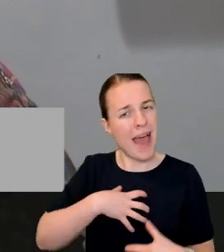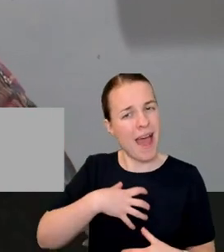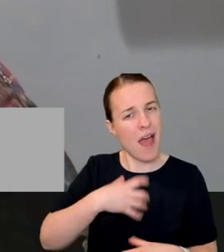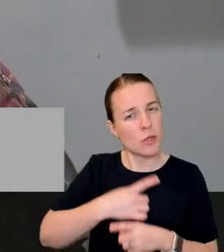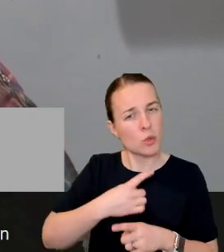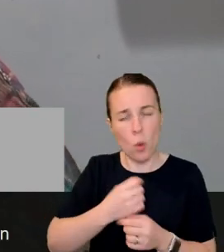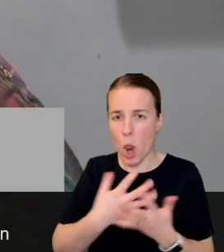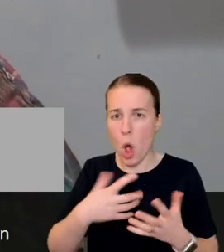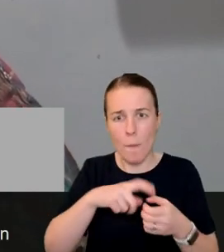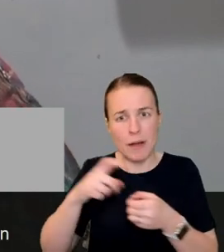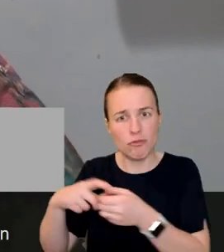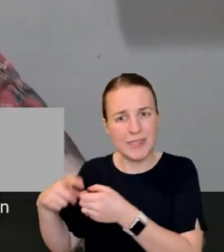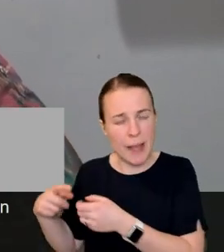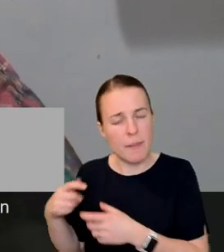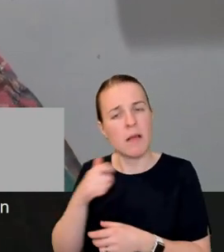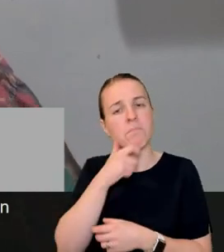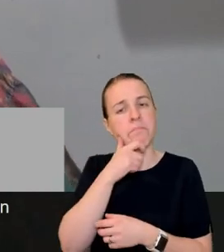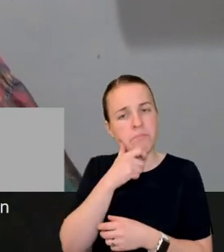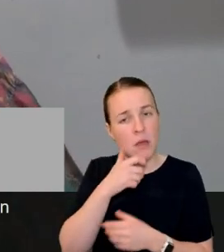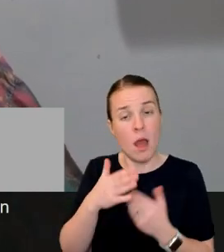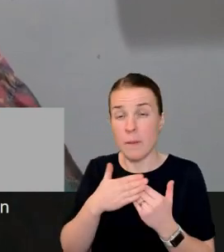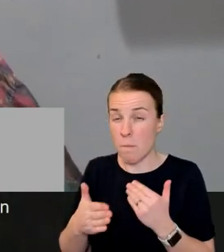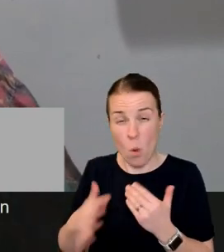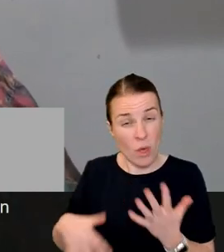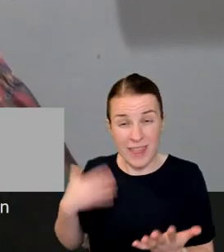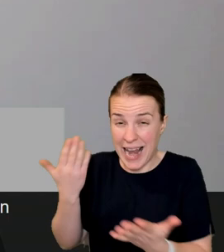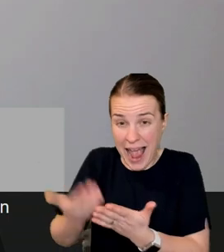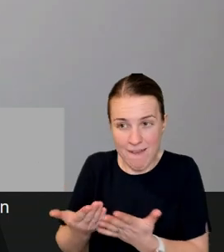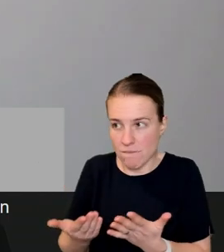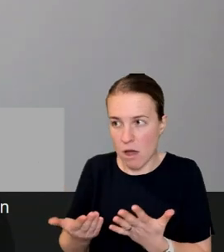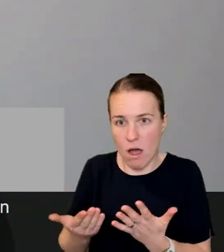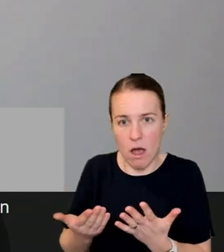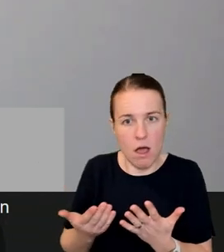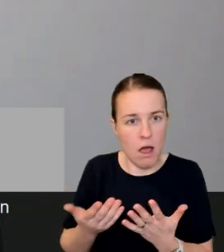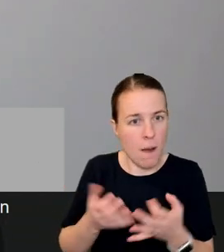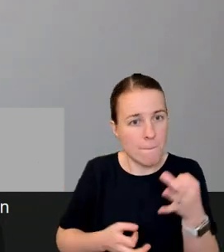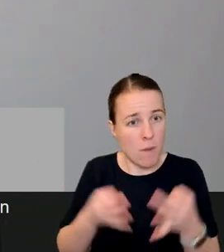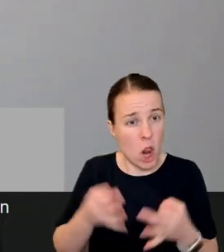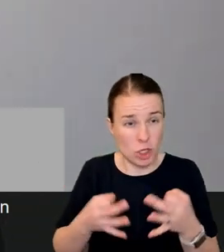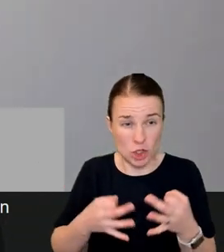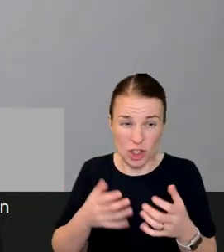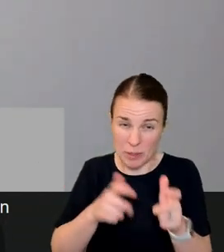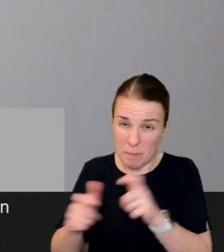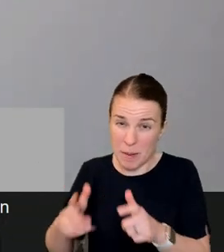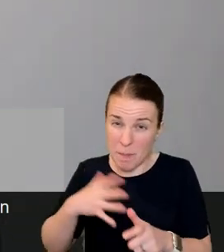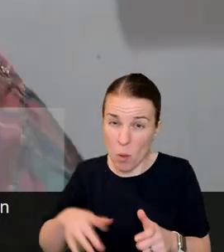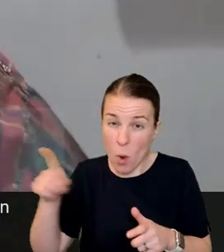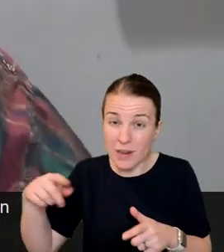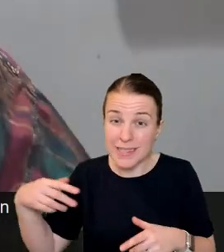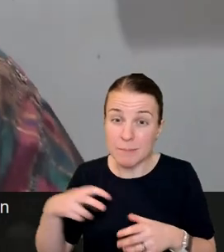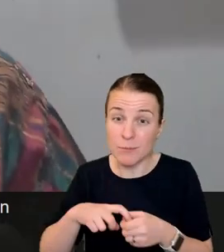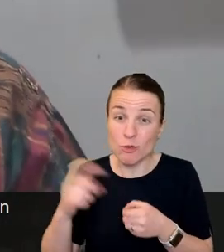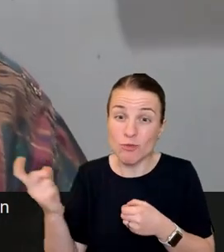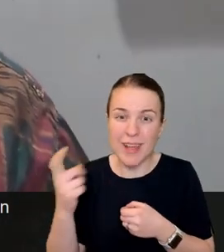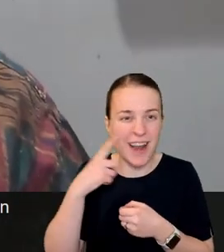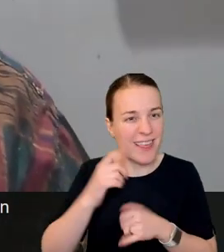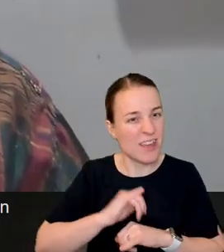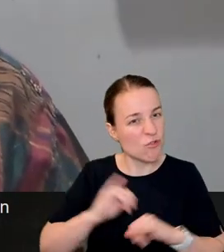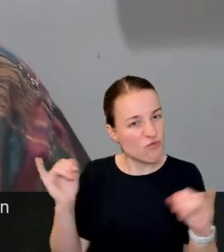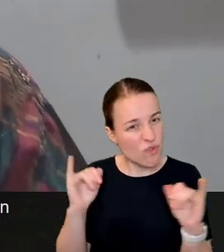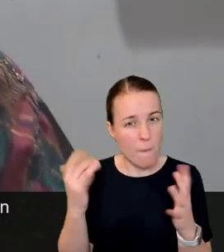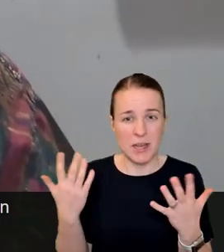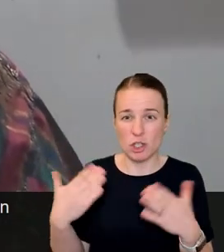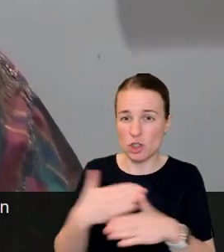Labour politician I've ever heard, people want him to resign. People think he's done a rubbish job in crime, London's